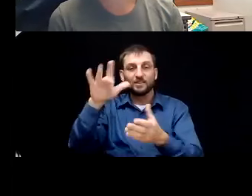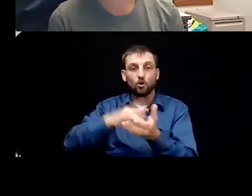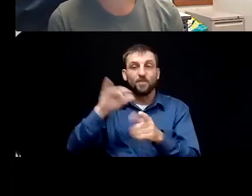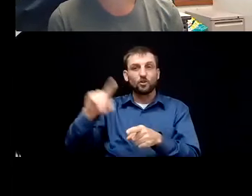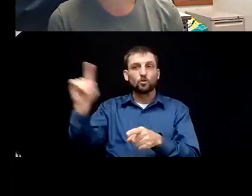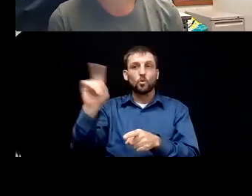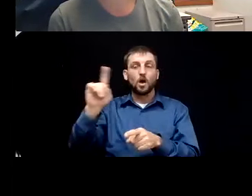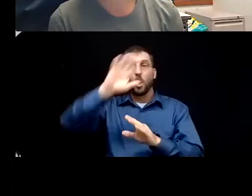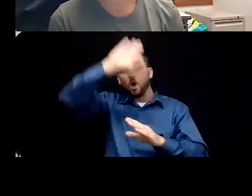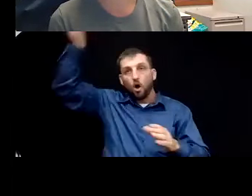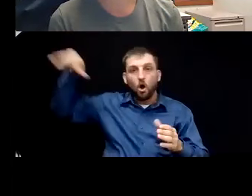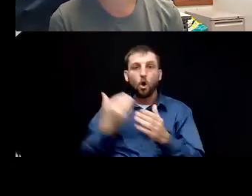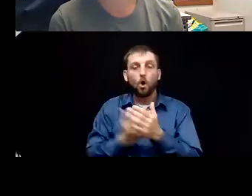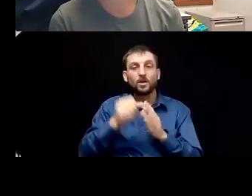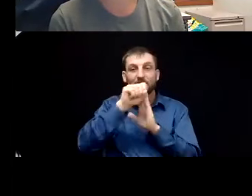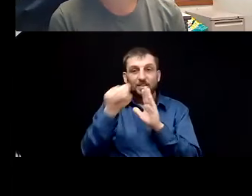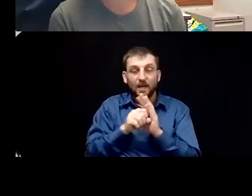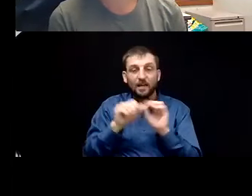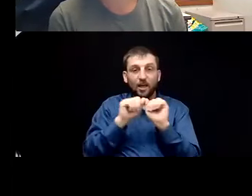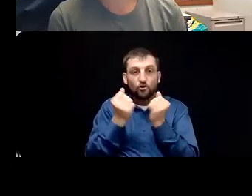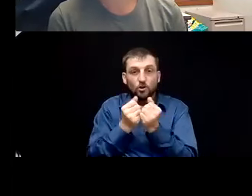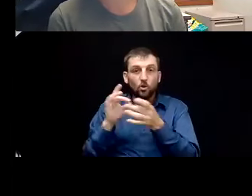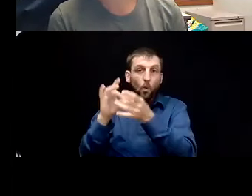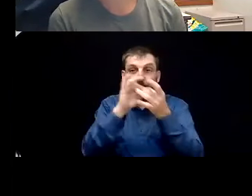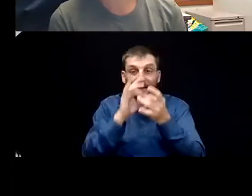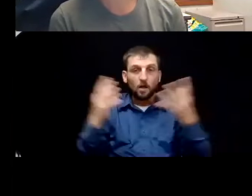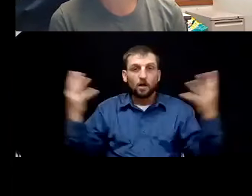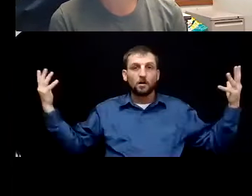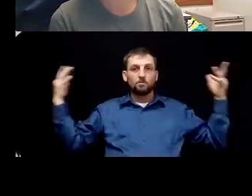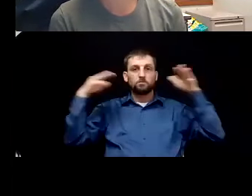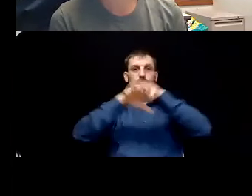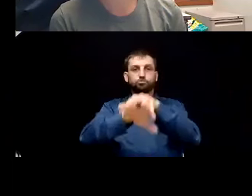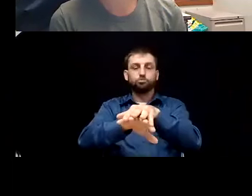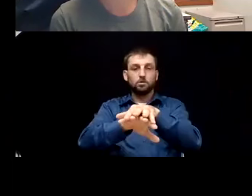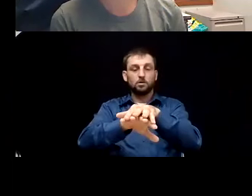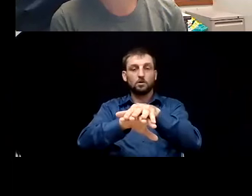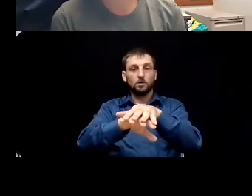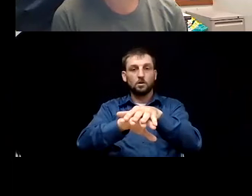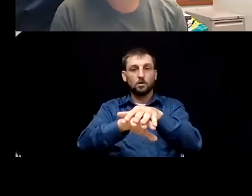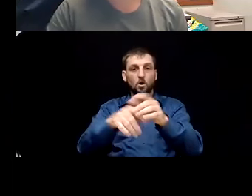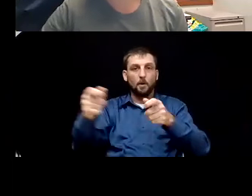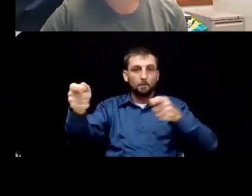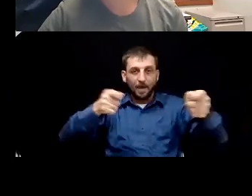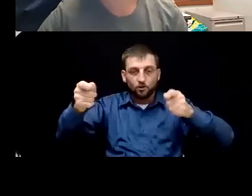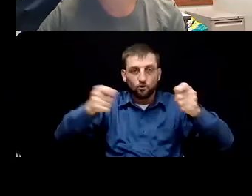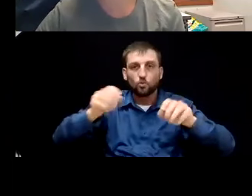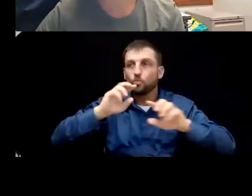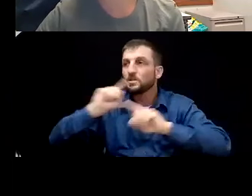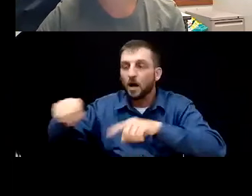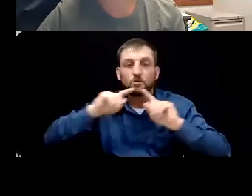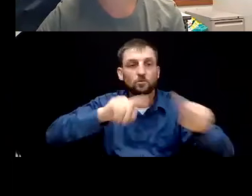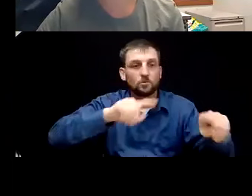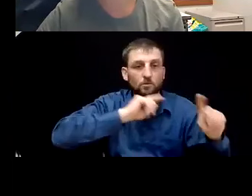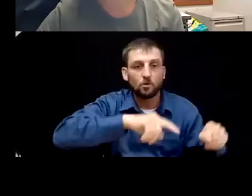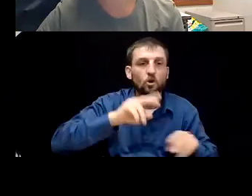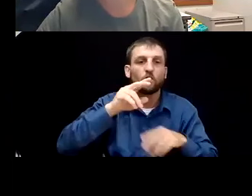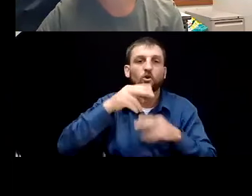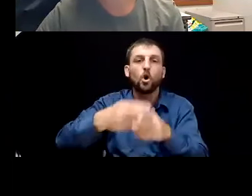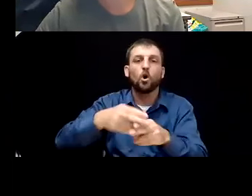state agencies, nonprofit partners, and we manage the response and recovery utilizing what we call our Unified Command